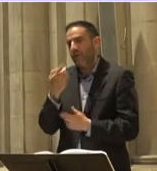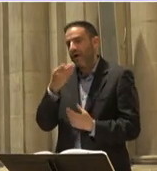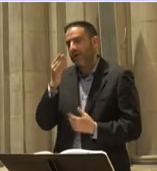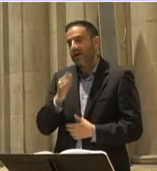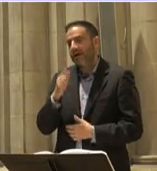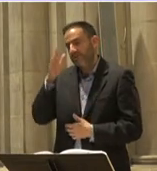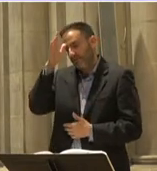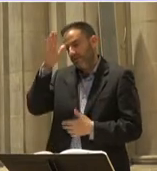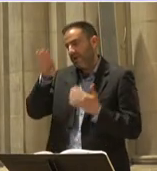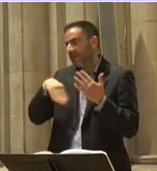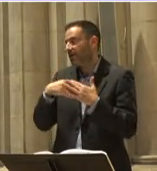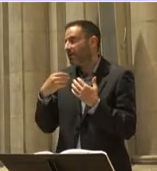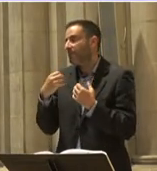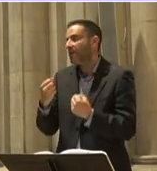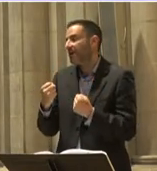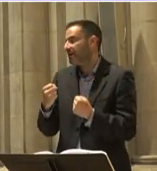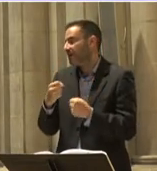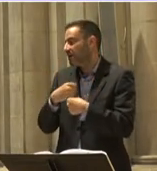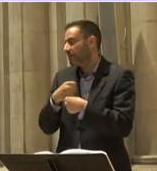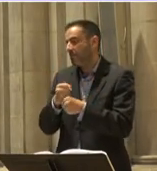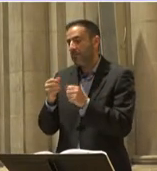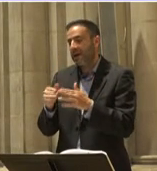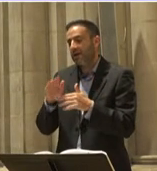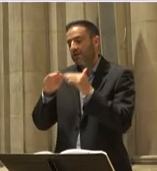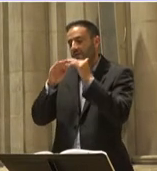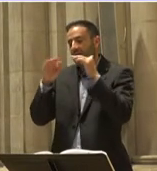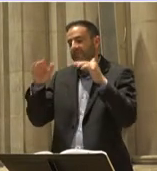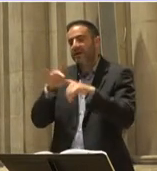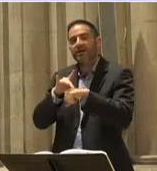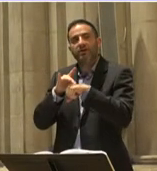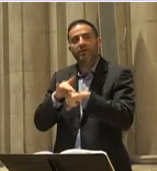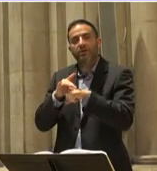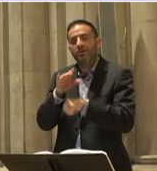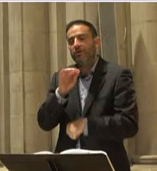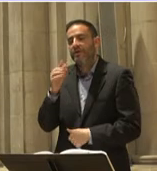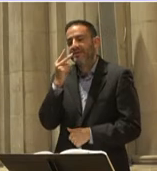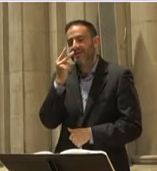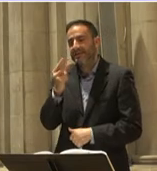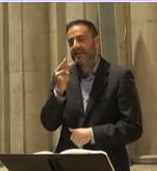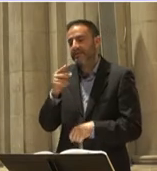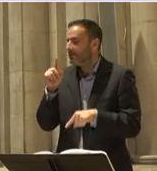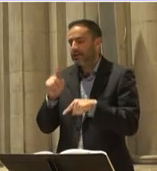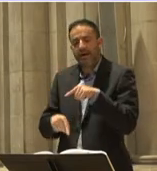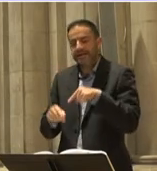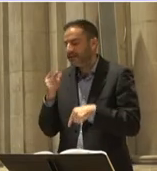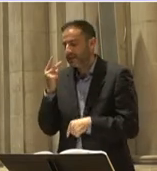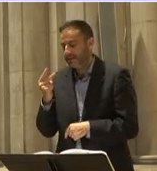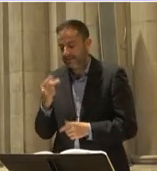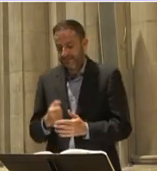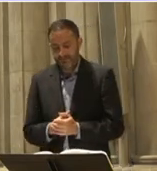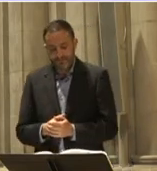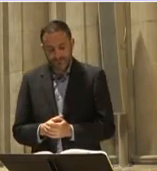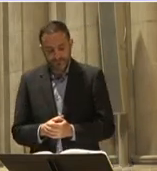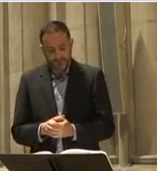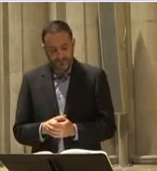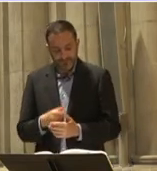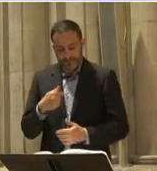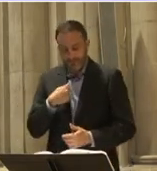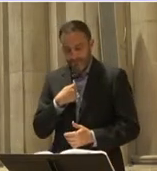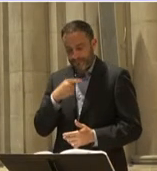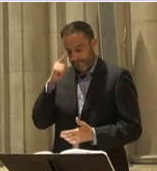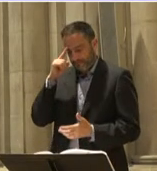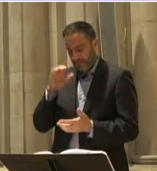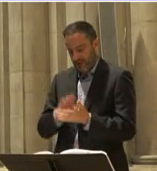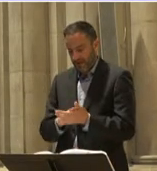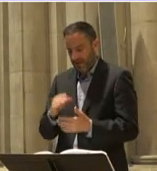Father, the Almighty, maker of heaven and earth, of all that is seen and unseen. We